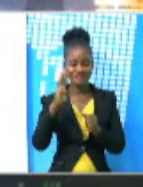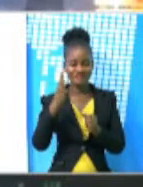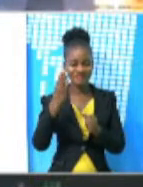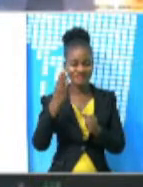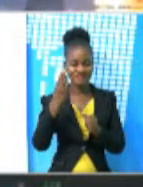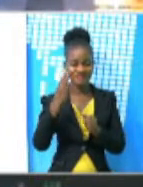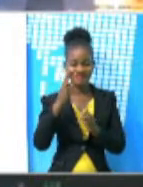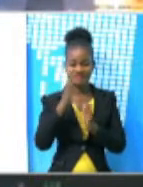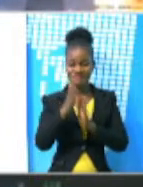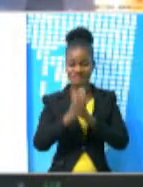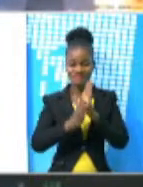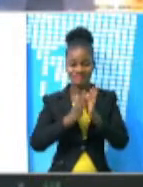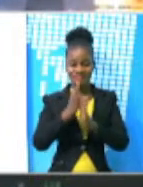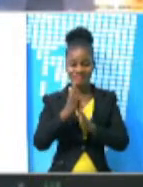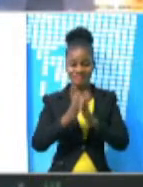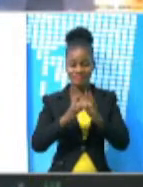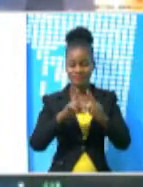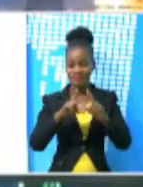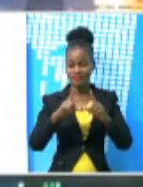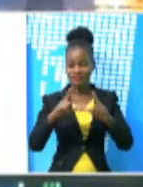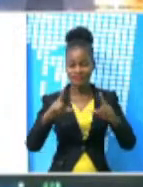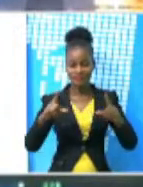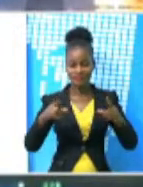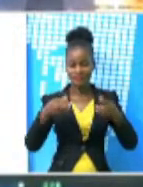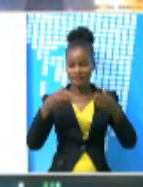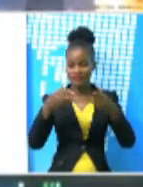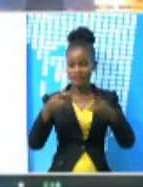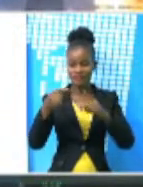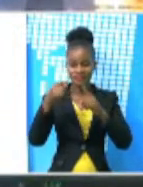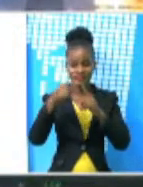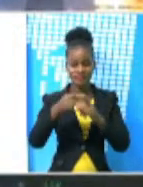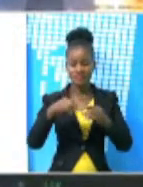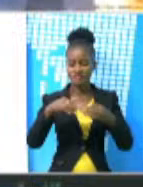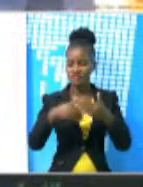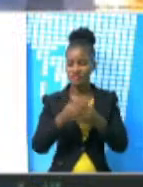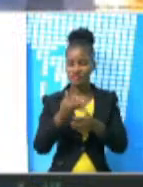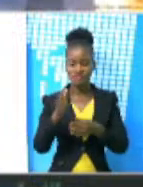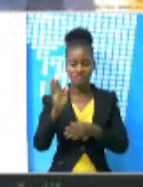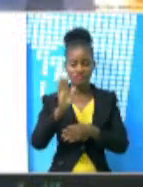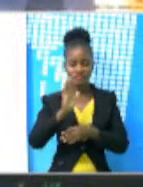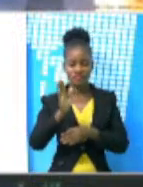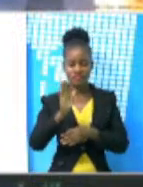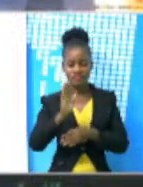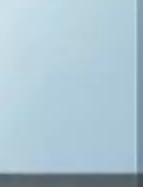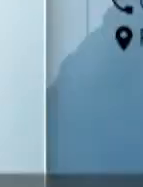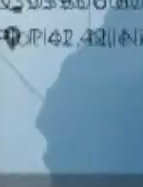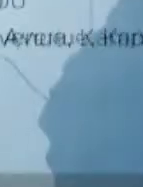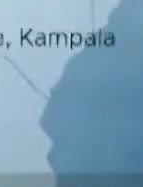for the sign language interpretation. Don't forget to introduce her at the start of the bulletin. Have a good night.